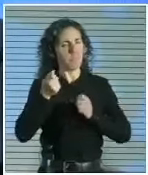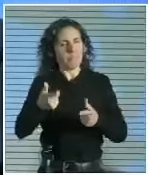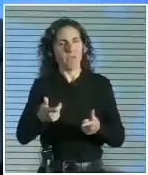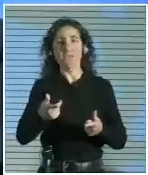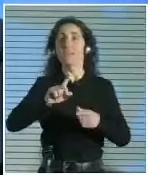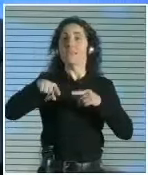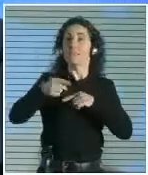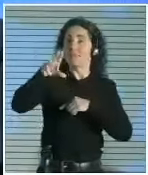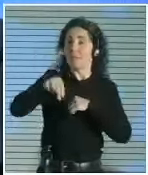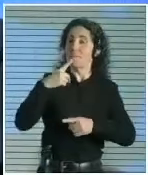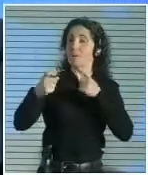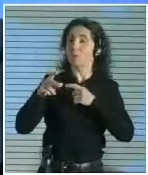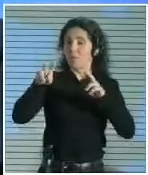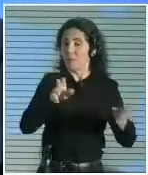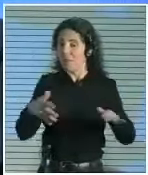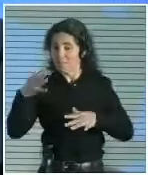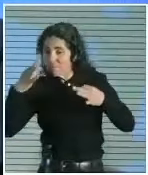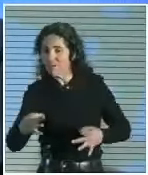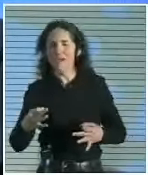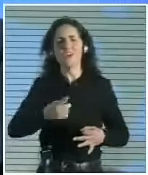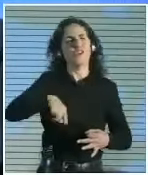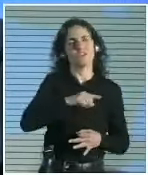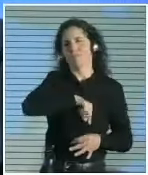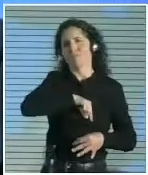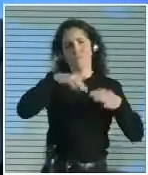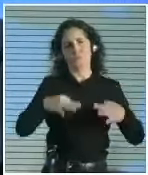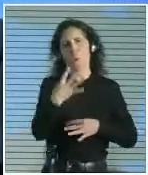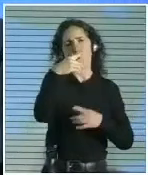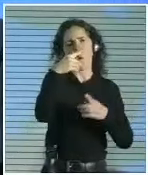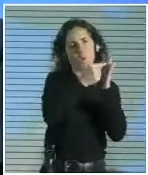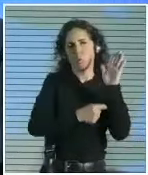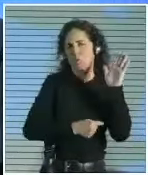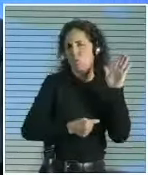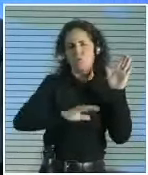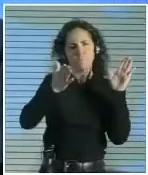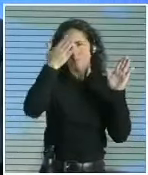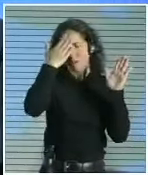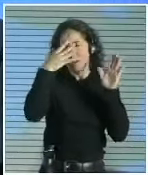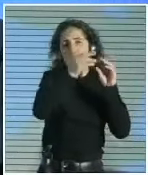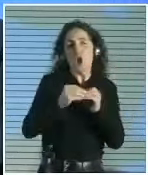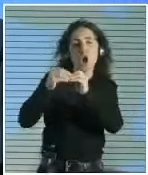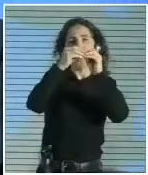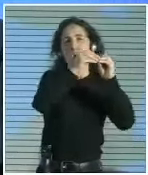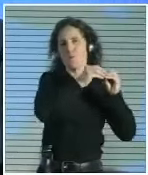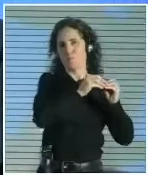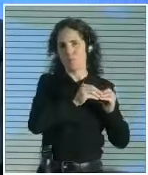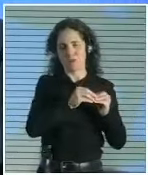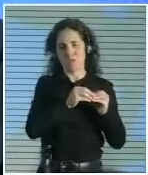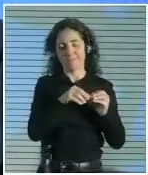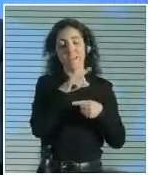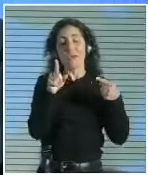are 4 key points that I think are common to all our endeavors. The first one is to